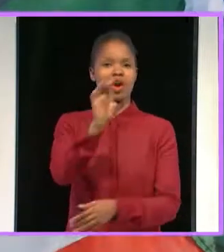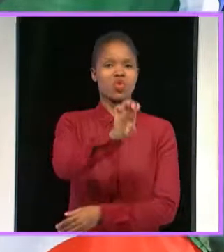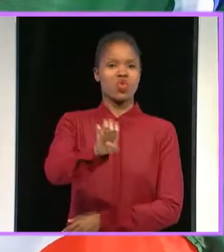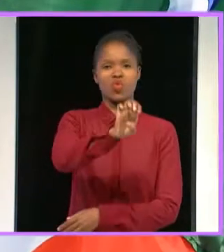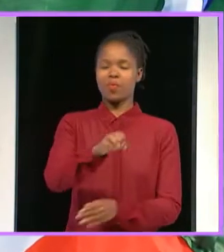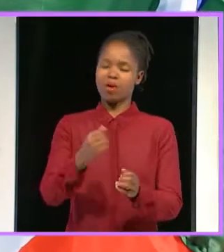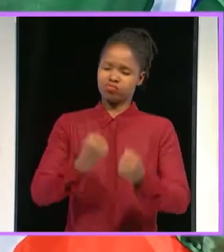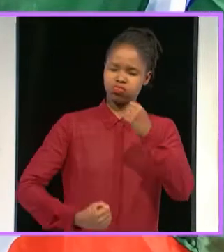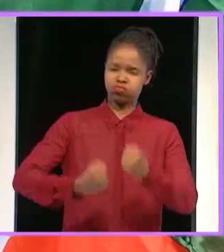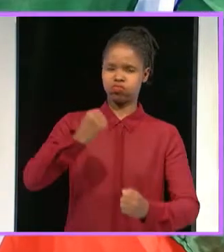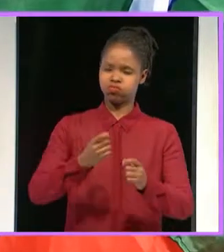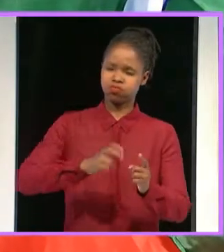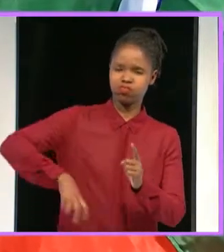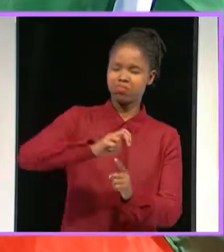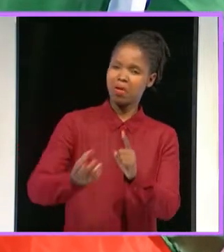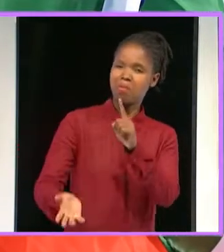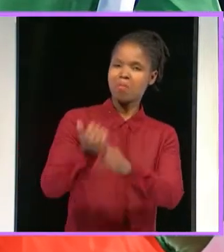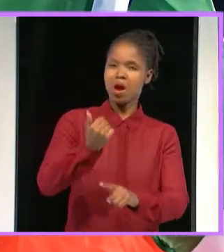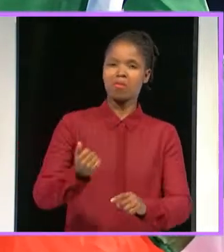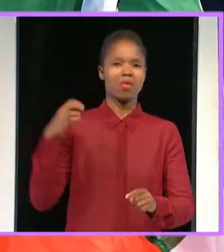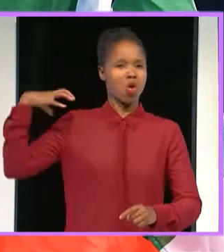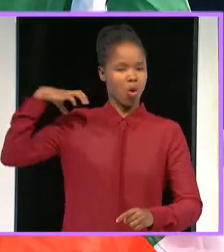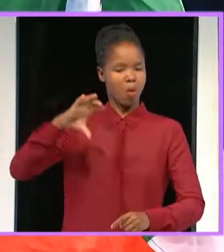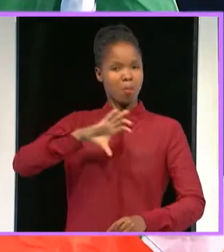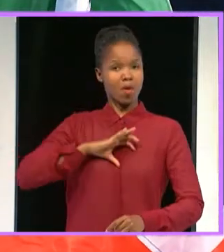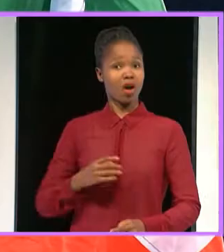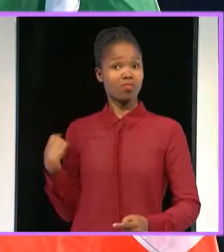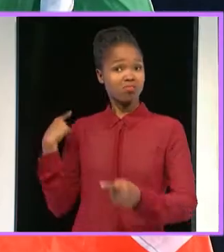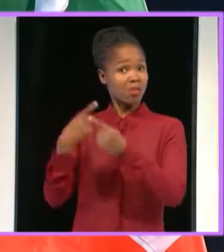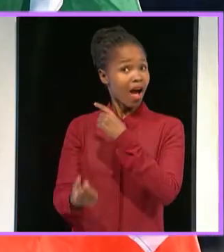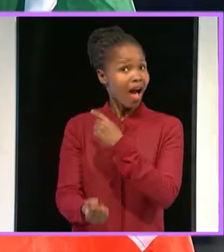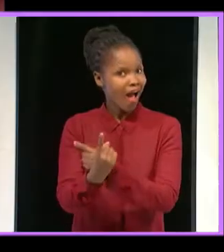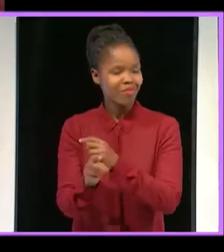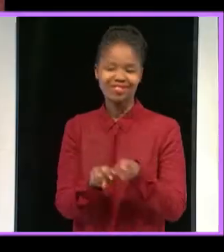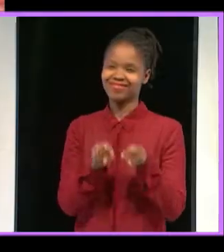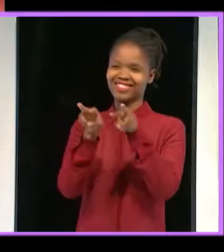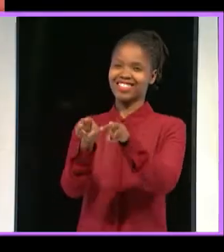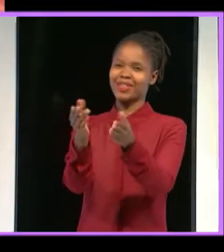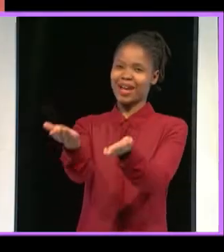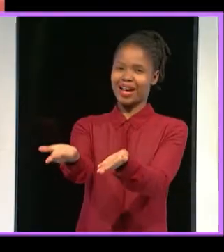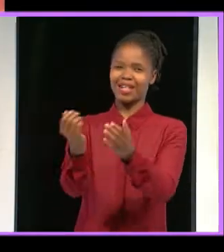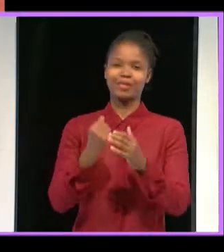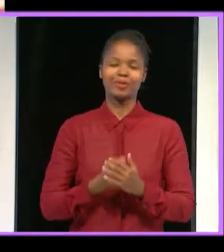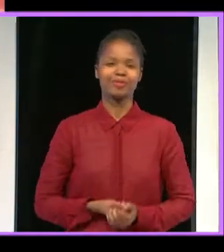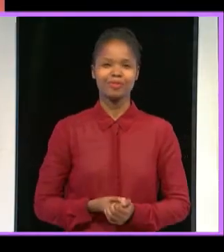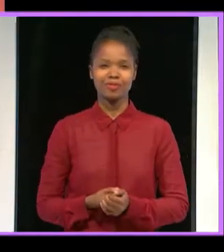one-lap race in Hazingen. This is her journey up close.